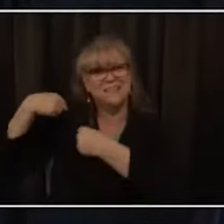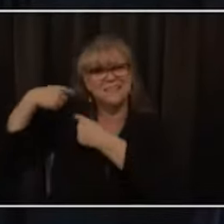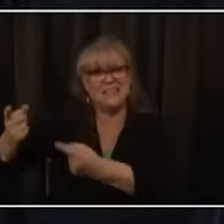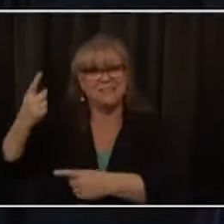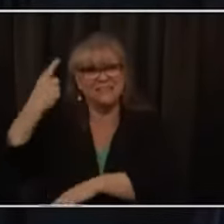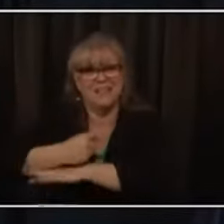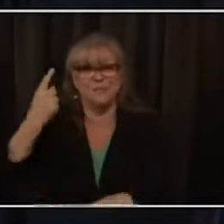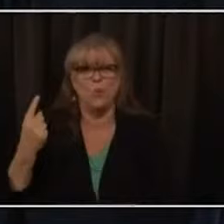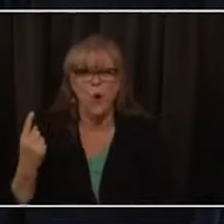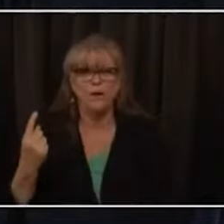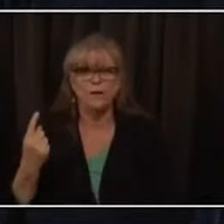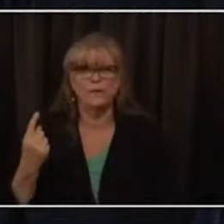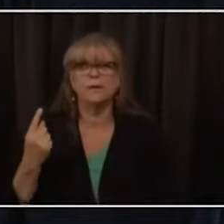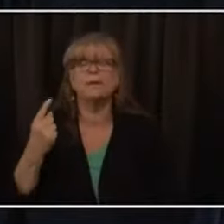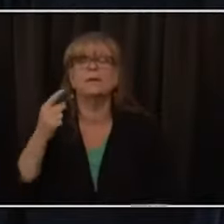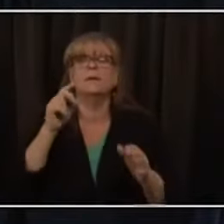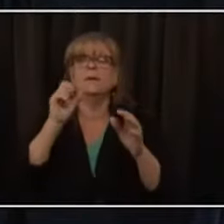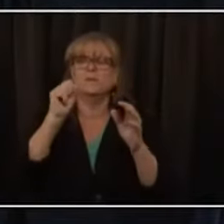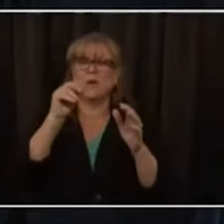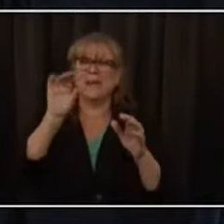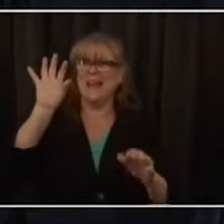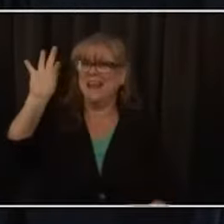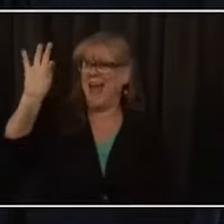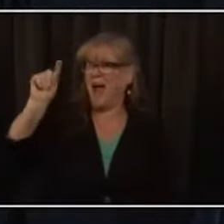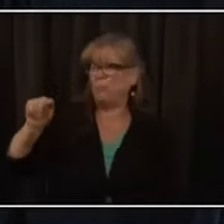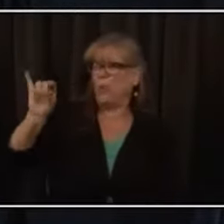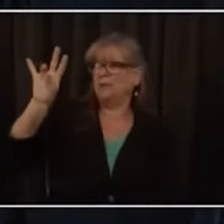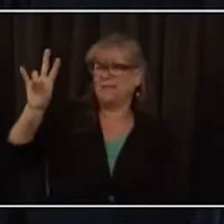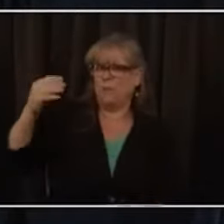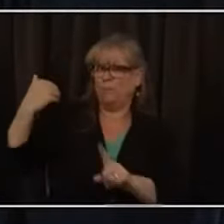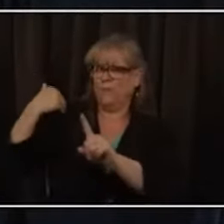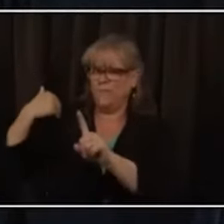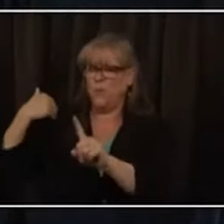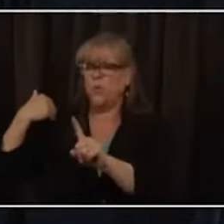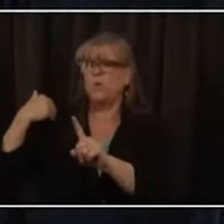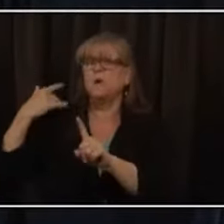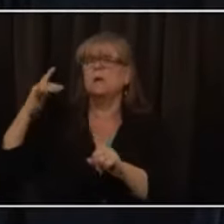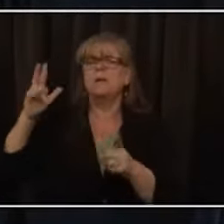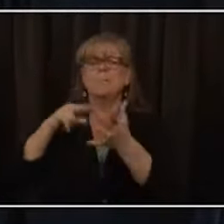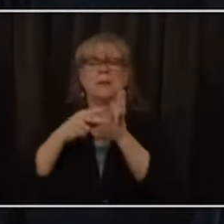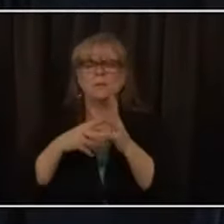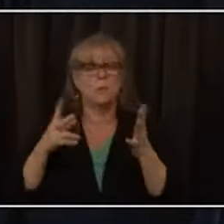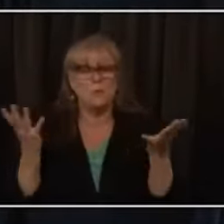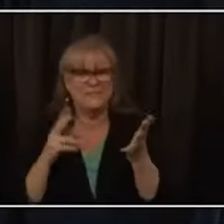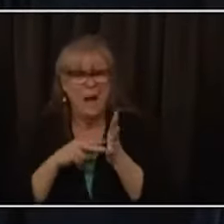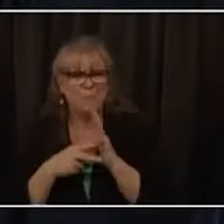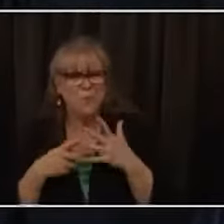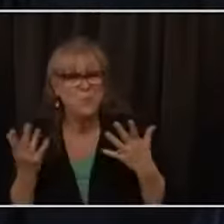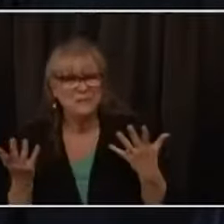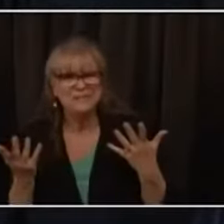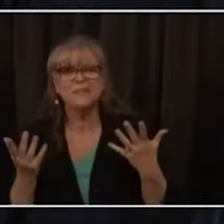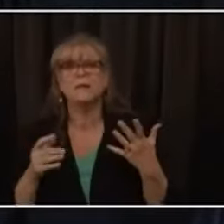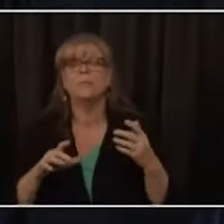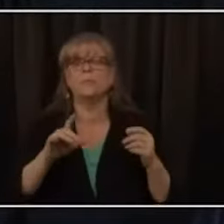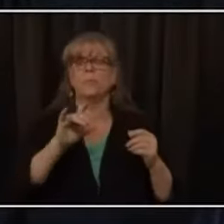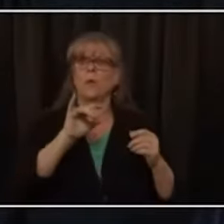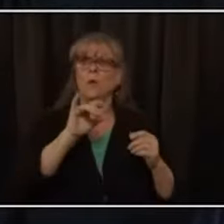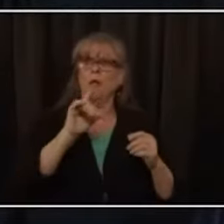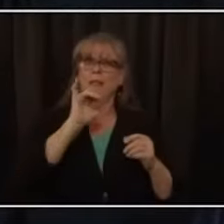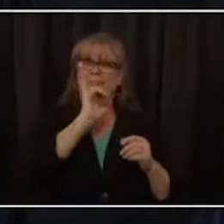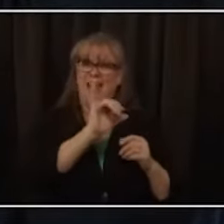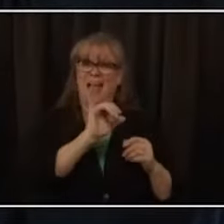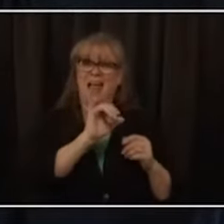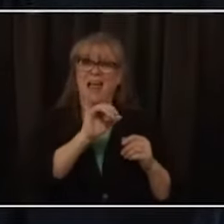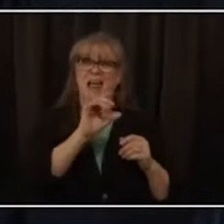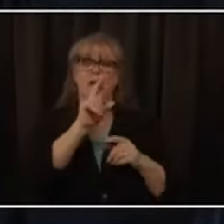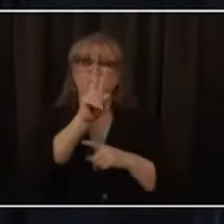5.72. Those higher positivity numbers are a function of two things. One is increased prevalence of the virus in Colorado and across the country. We're